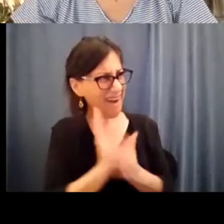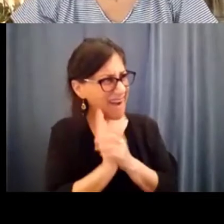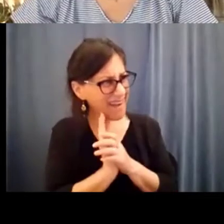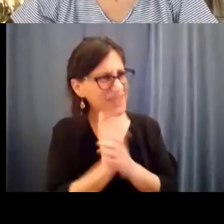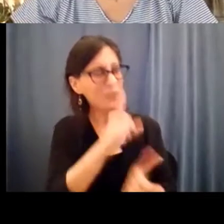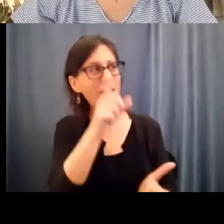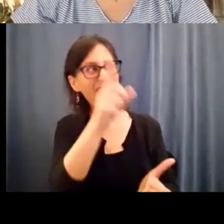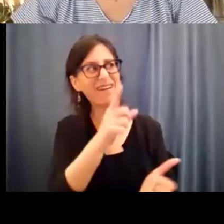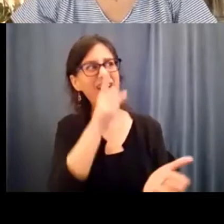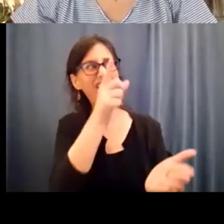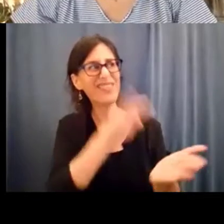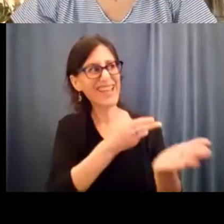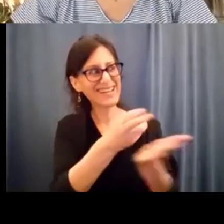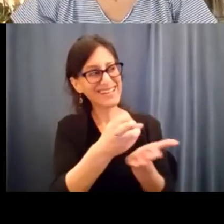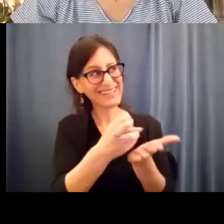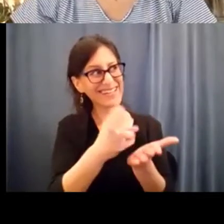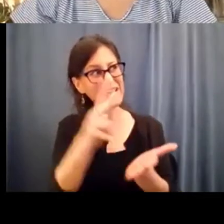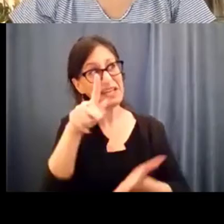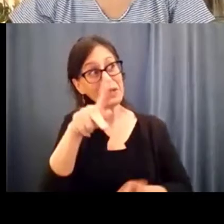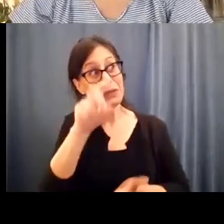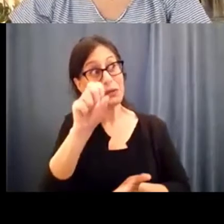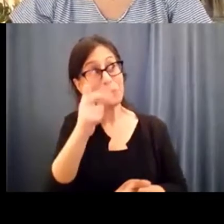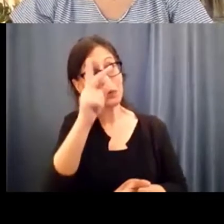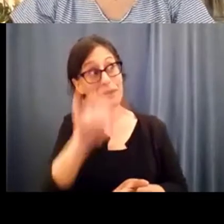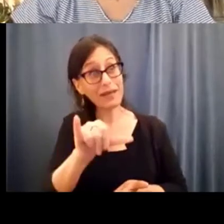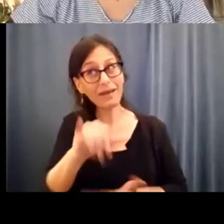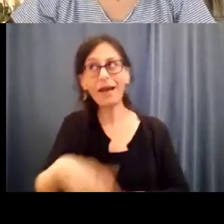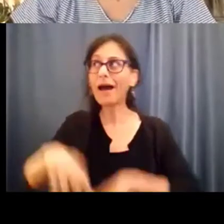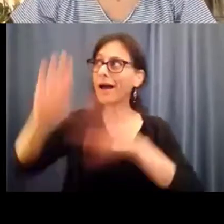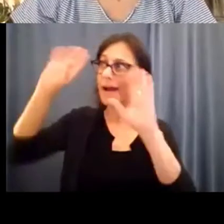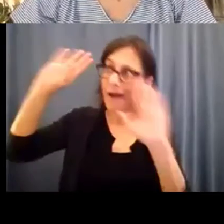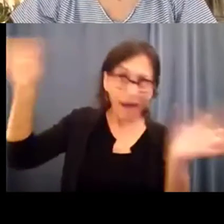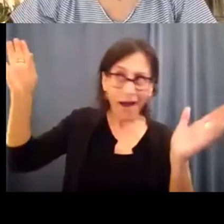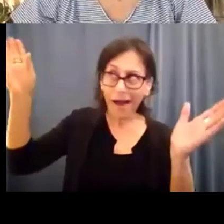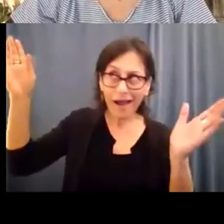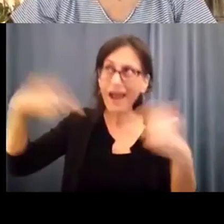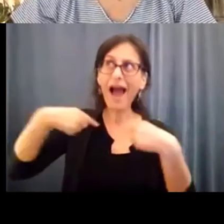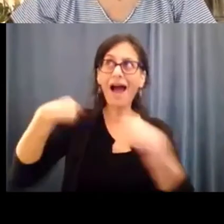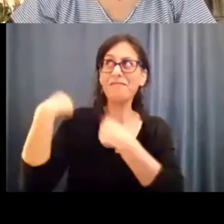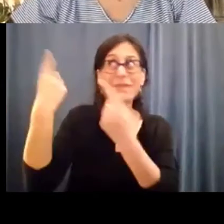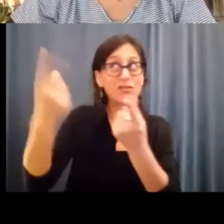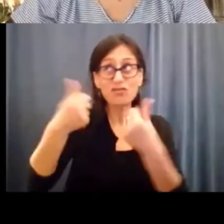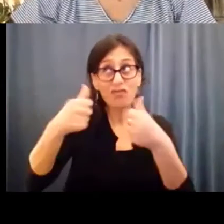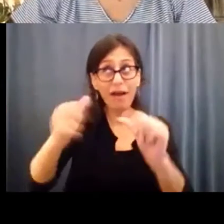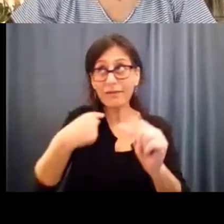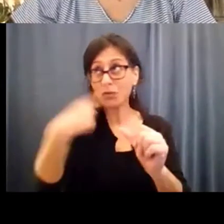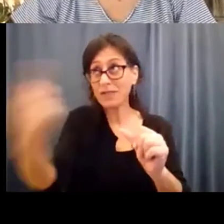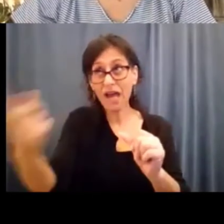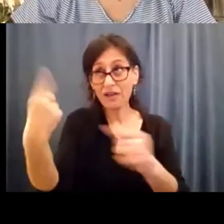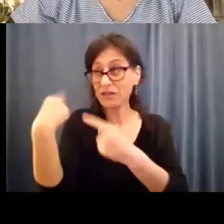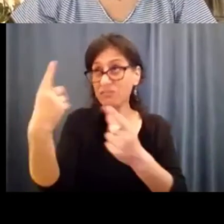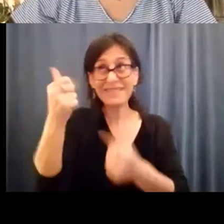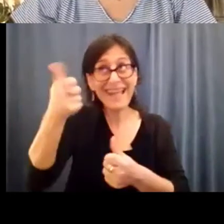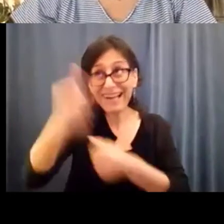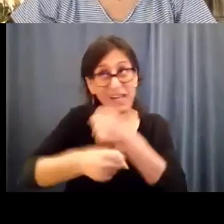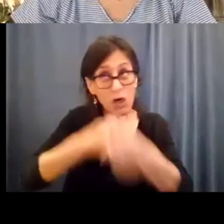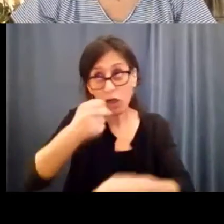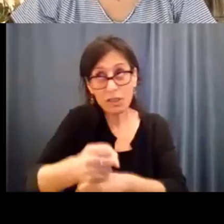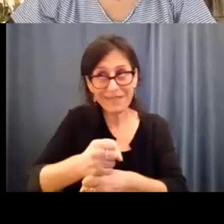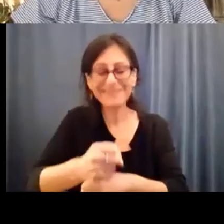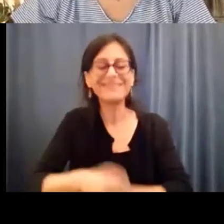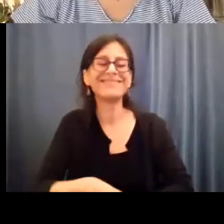like authentically kooky. And I'm like, hi, I've been trying to tell everybody that for like 10